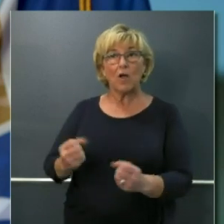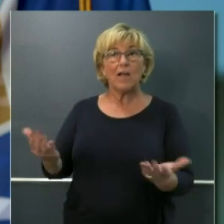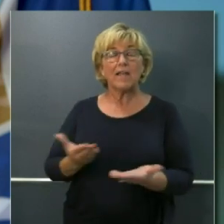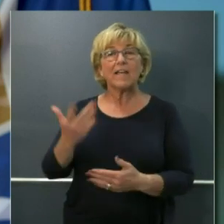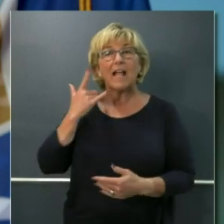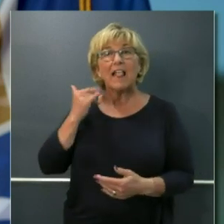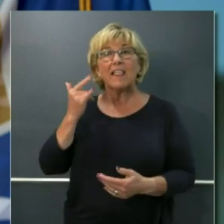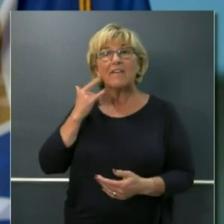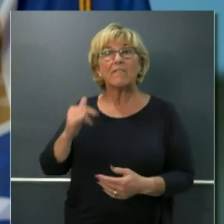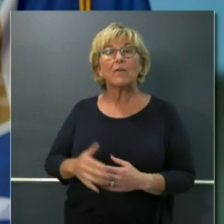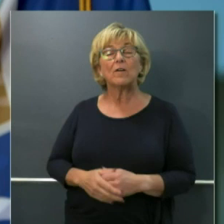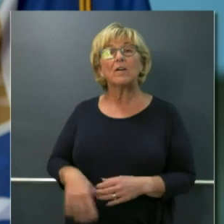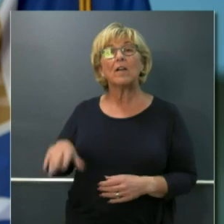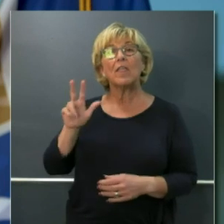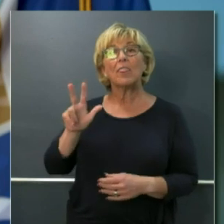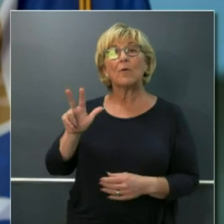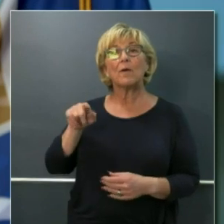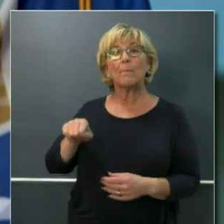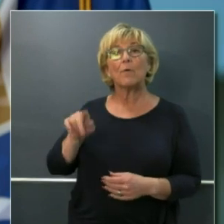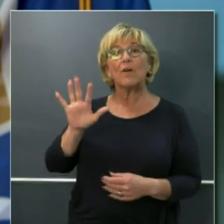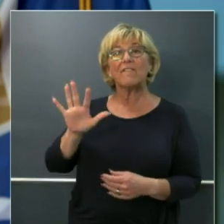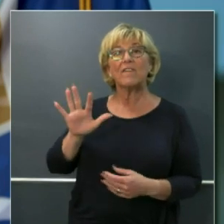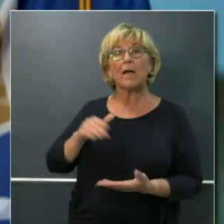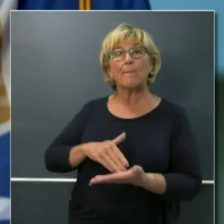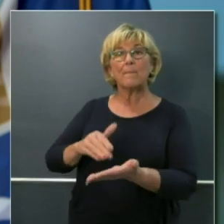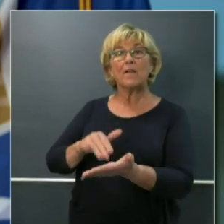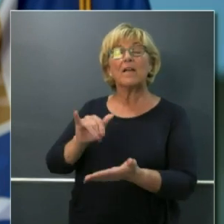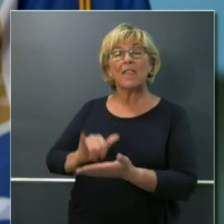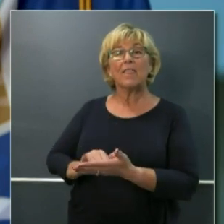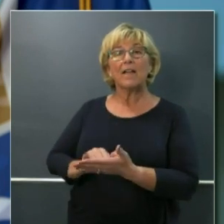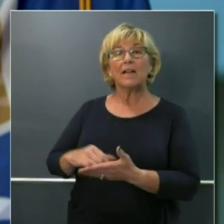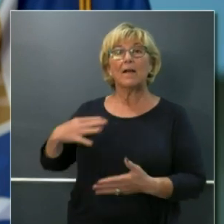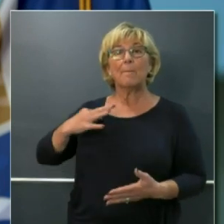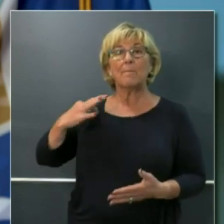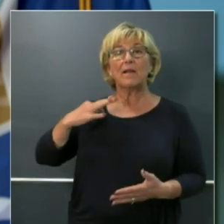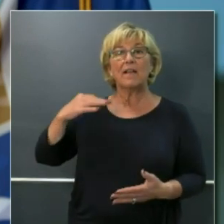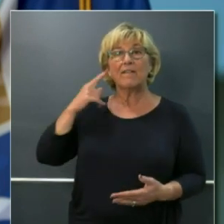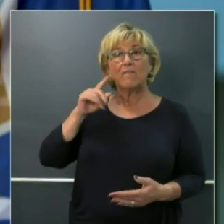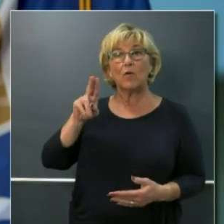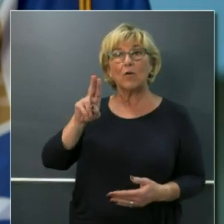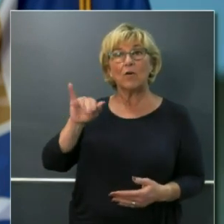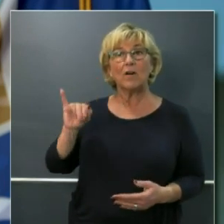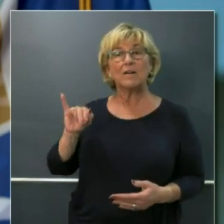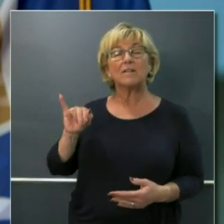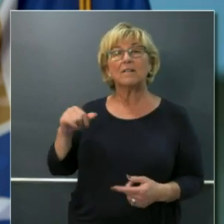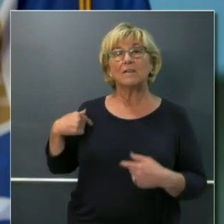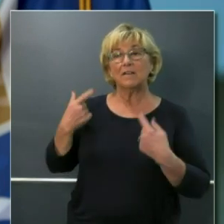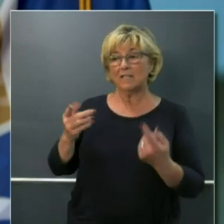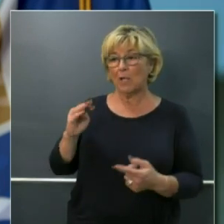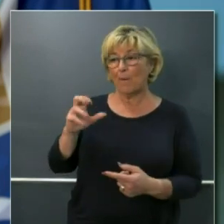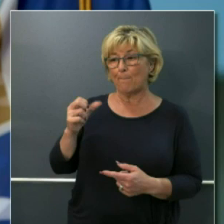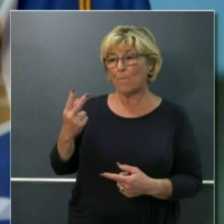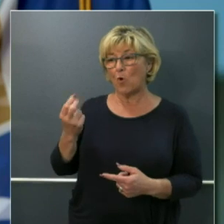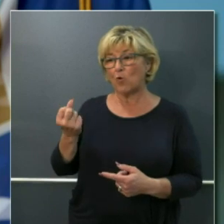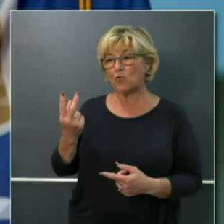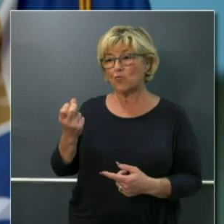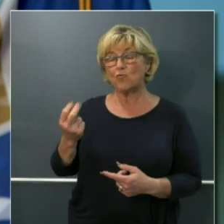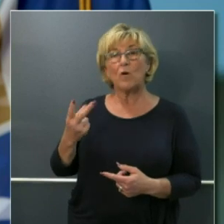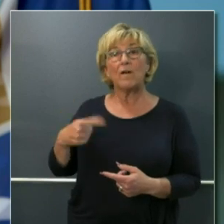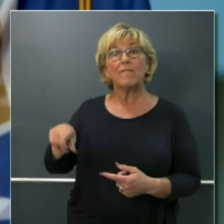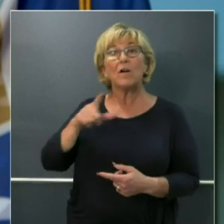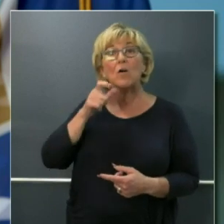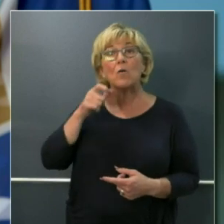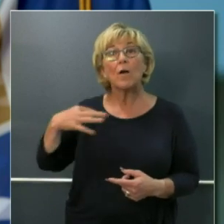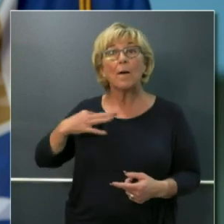California, particularly the 3.5 million that have applied for unemployment insurance since March 12th, and those that will be applying